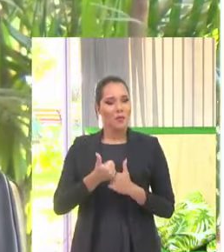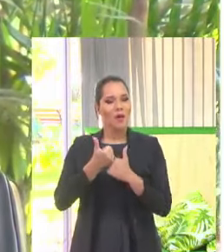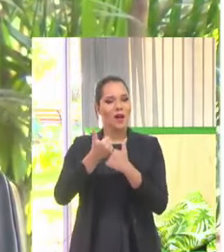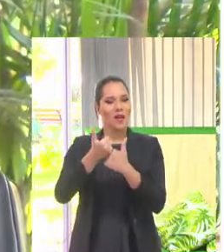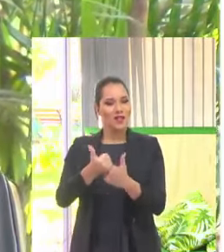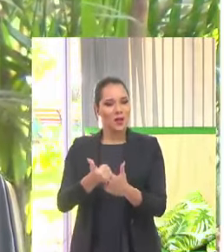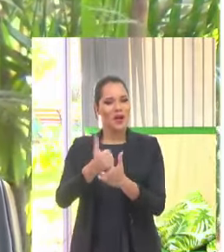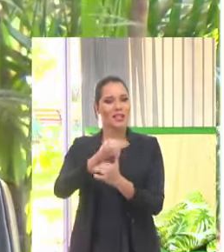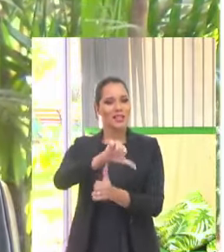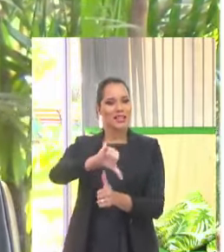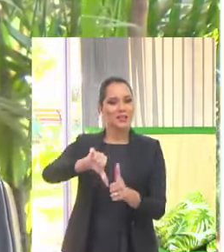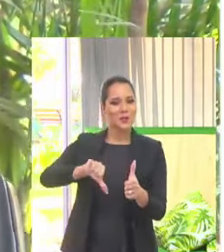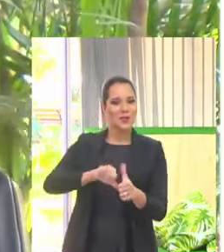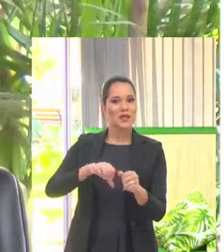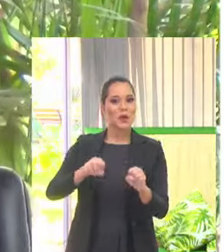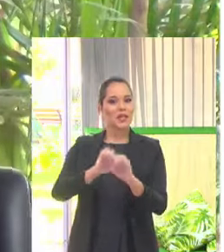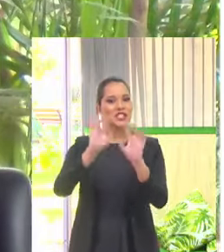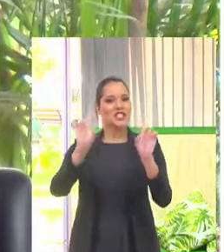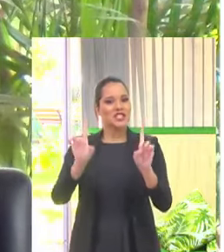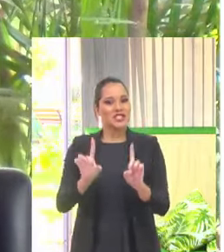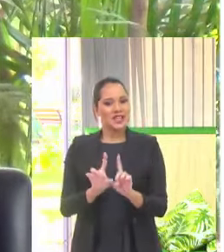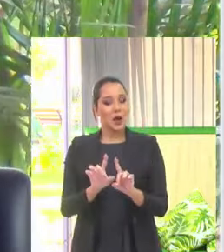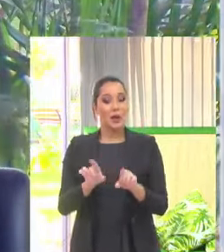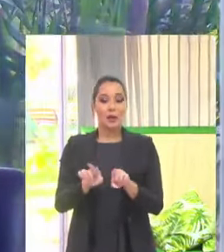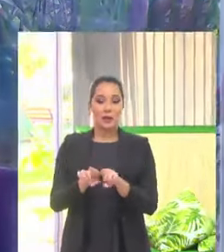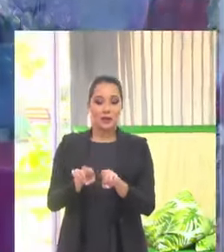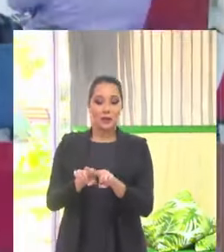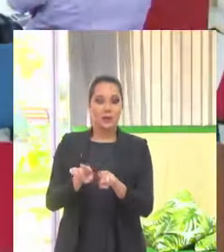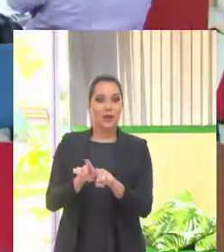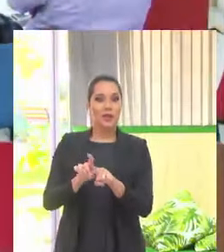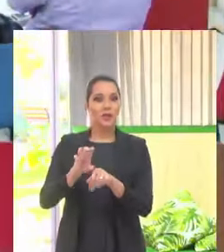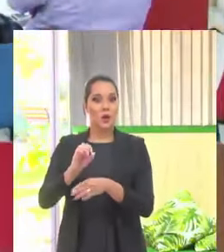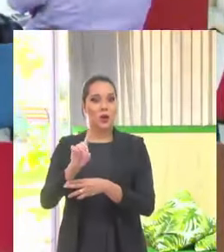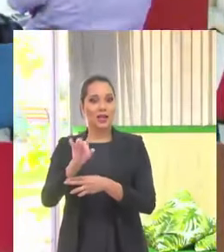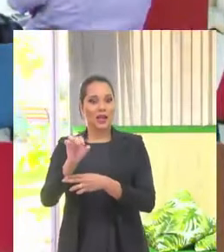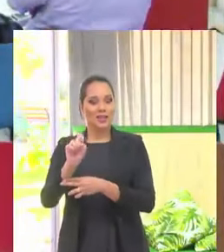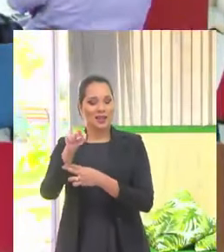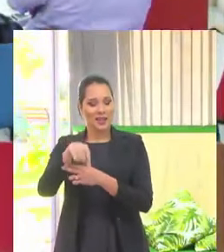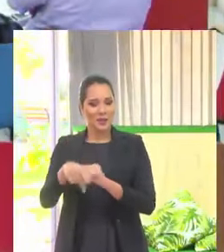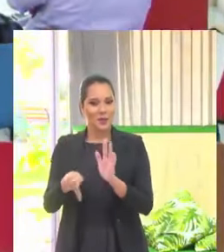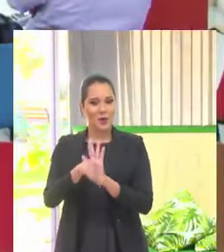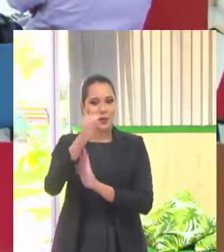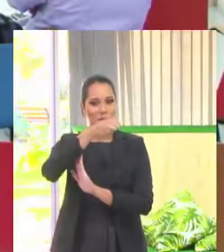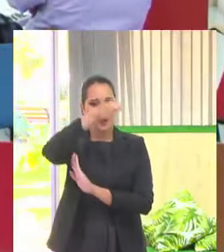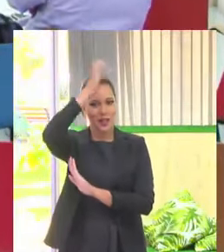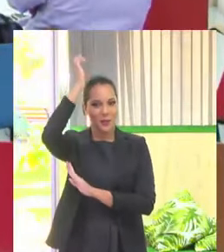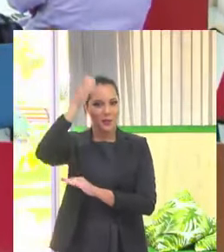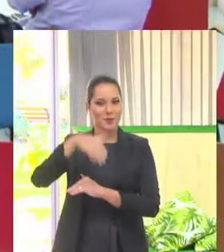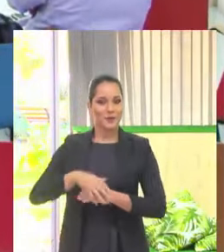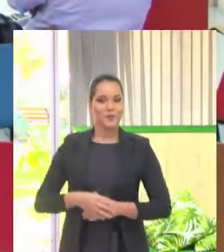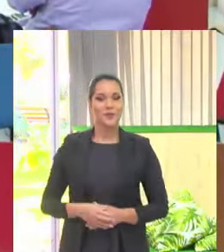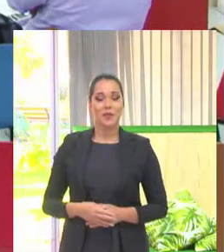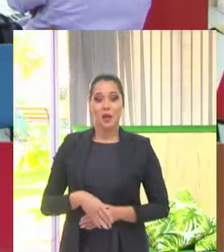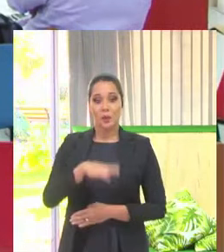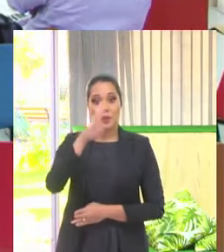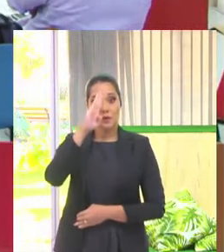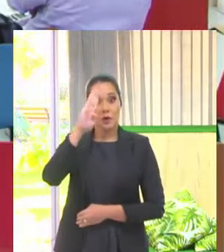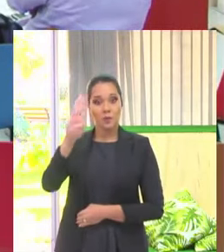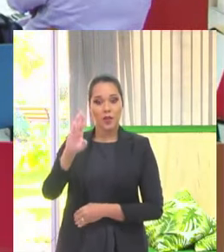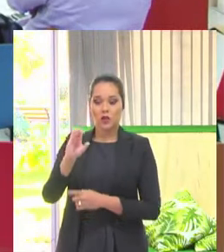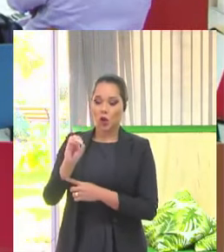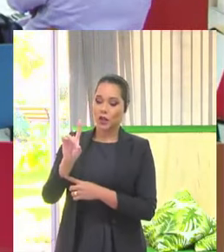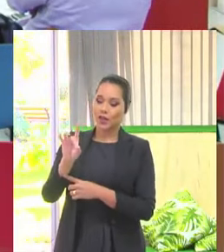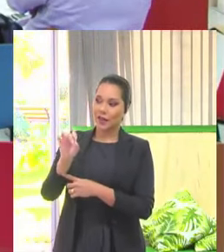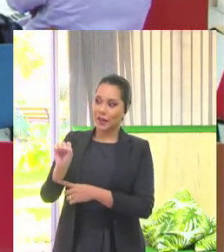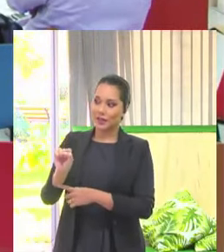and SDGs here at ENAP, especially SDG 5, gender